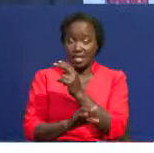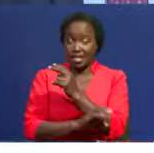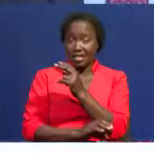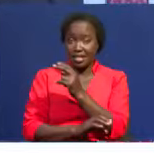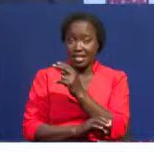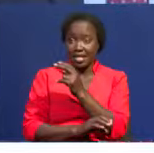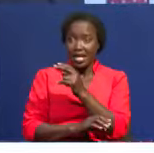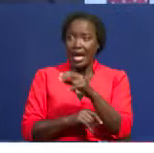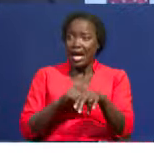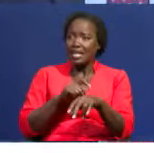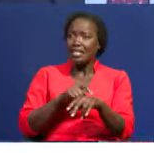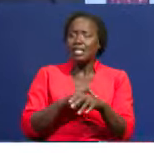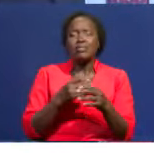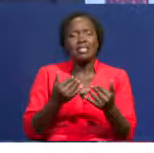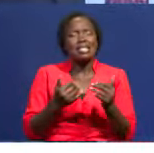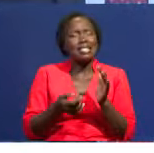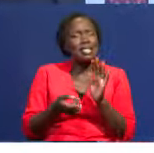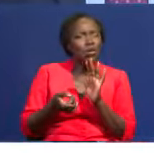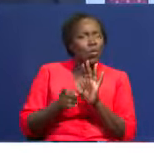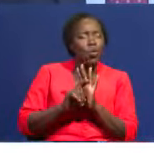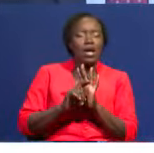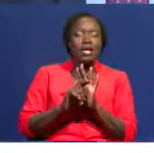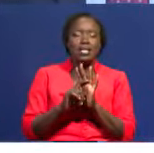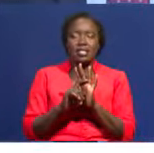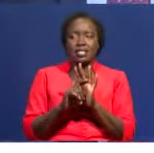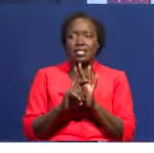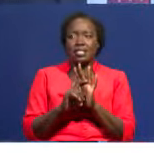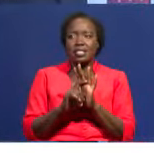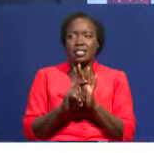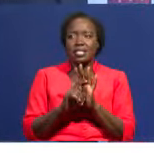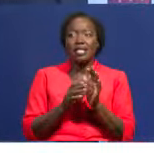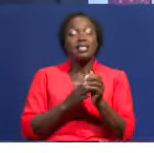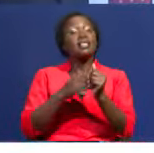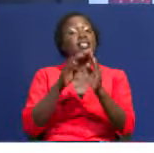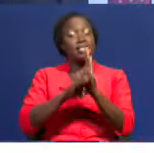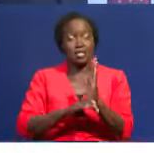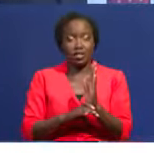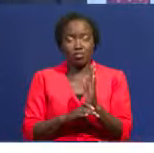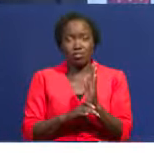And times like this requires leadership,